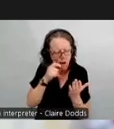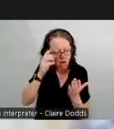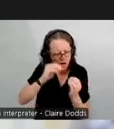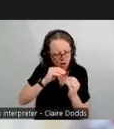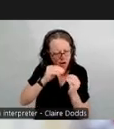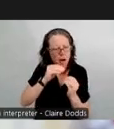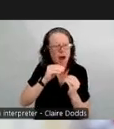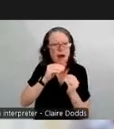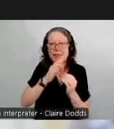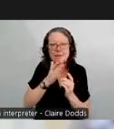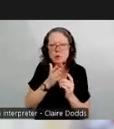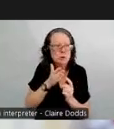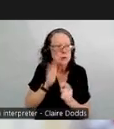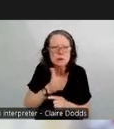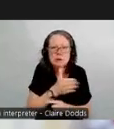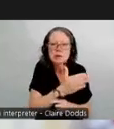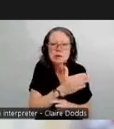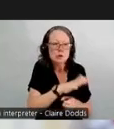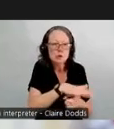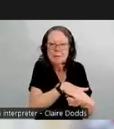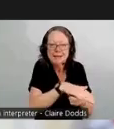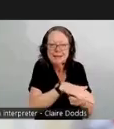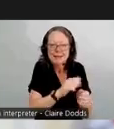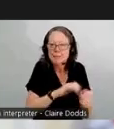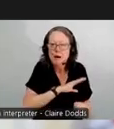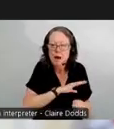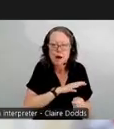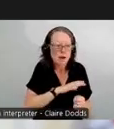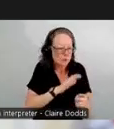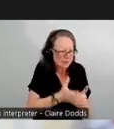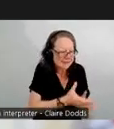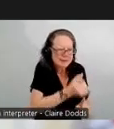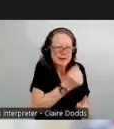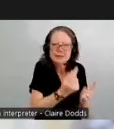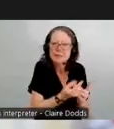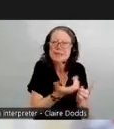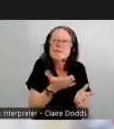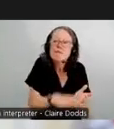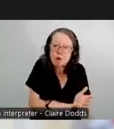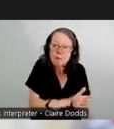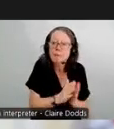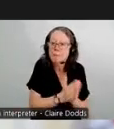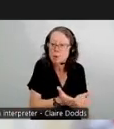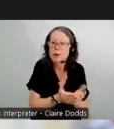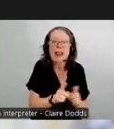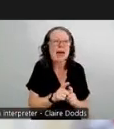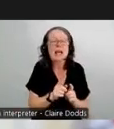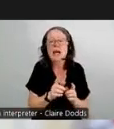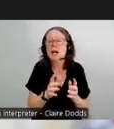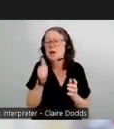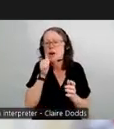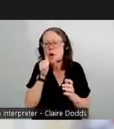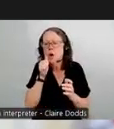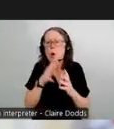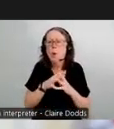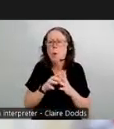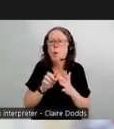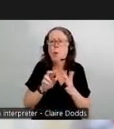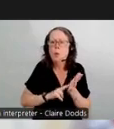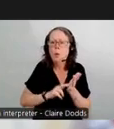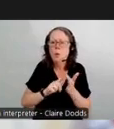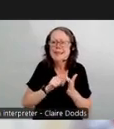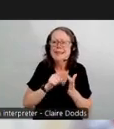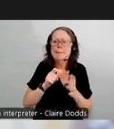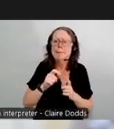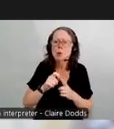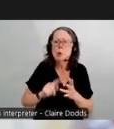object from a famous book, whether that's Winnie the Pooh's Honey Pot or one of the Horcruxes from Harry Potter or those kind of things. Once you've solved